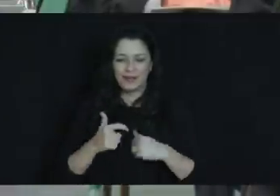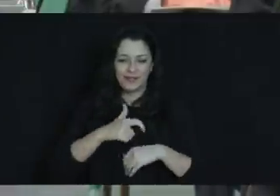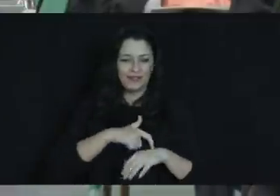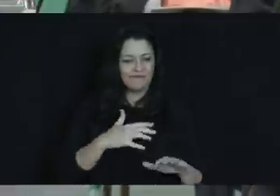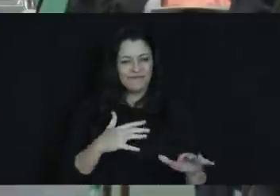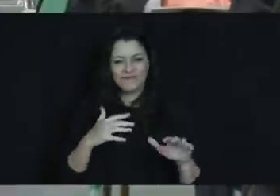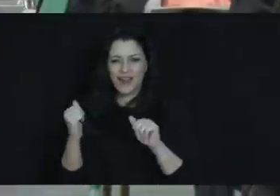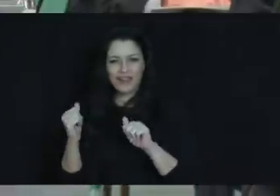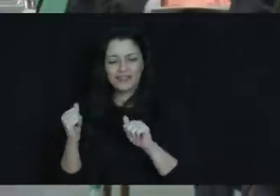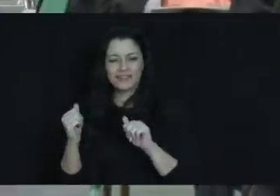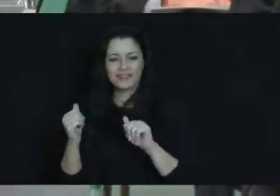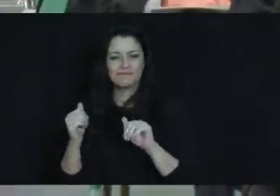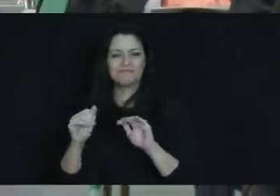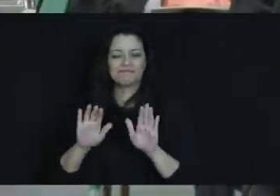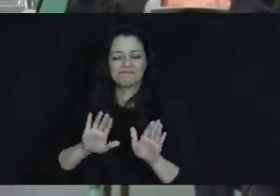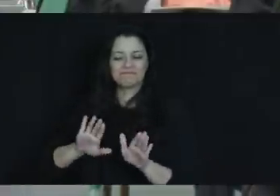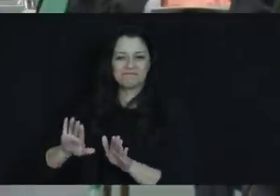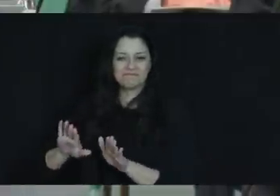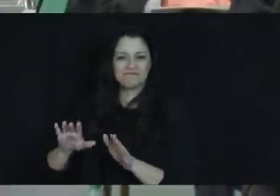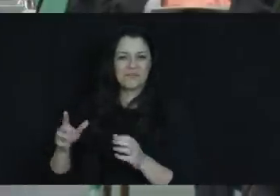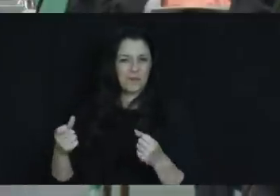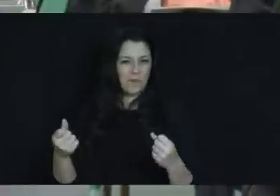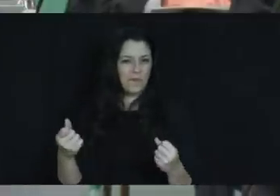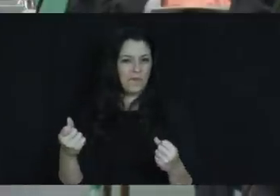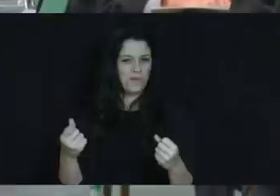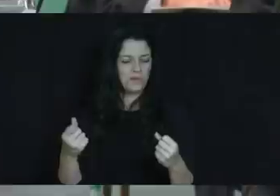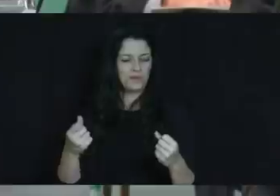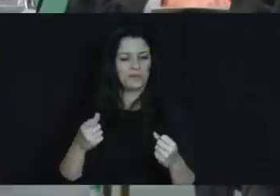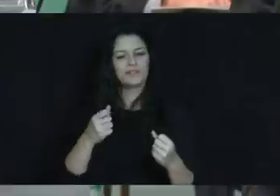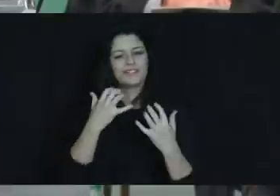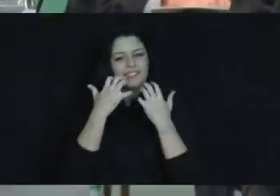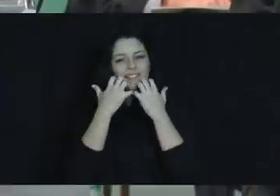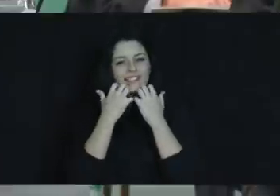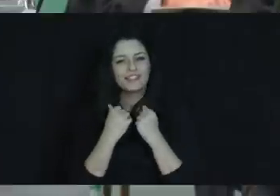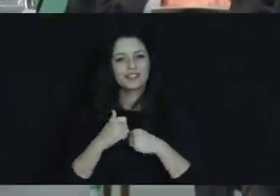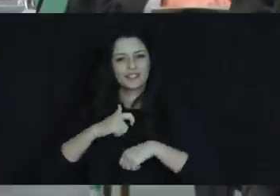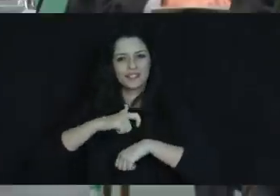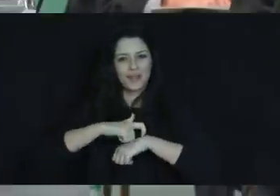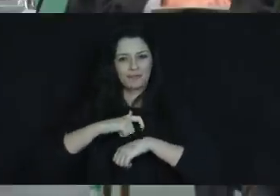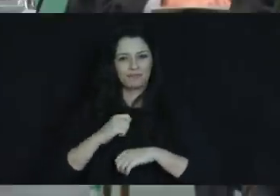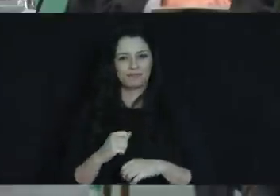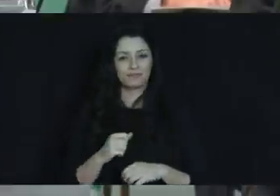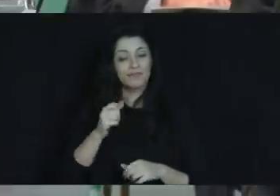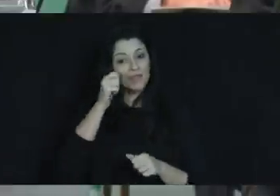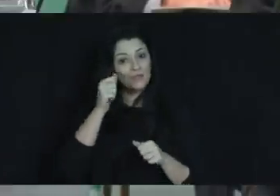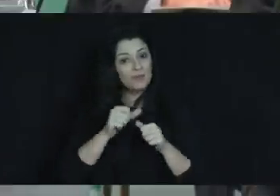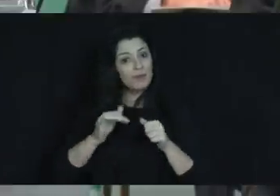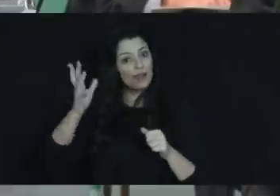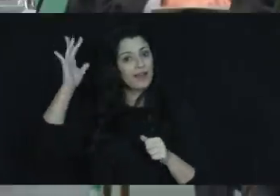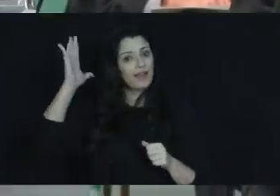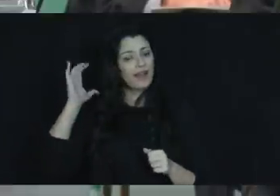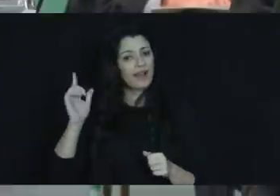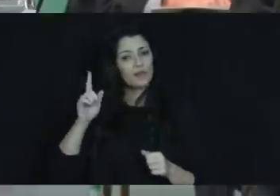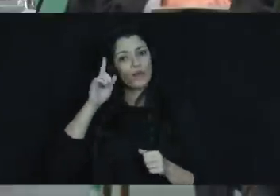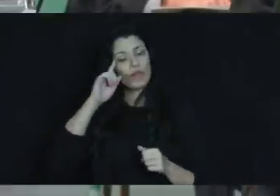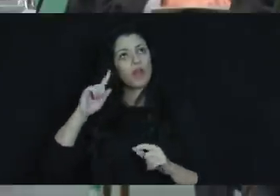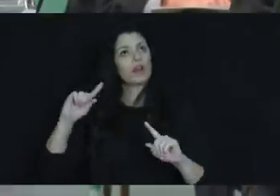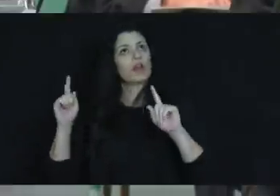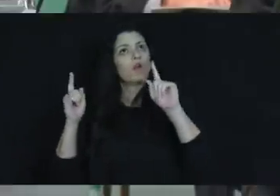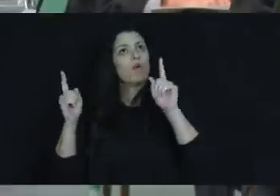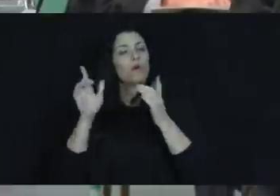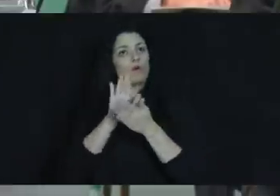life, because at one point, graduating college seemed like a distant dream, but now it is your